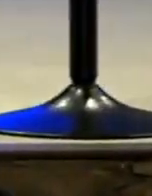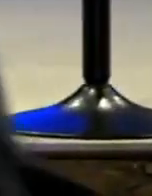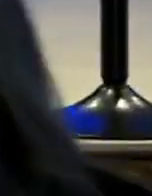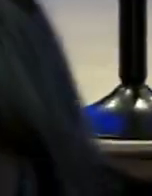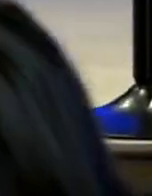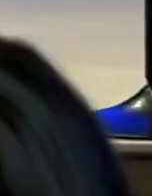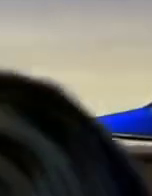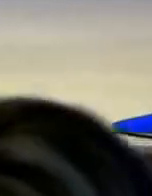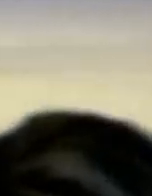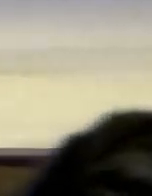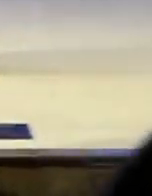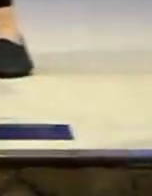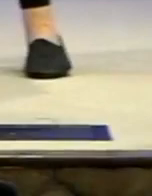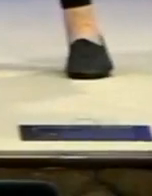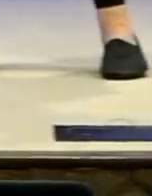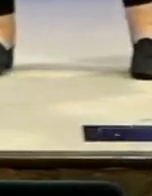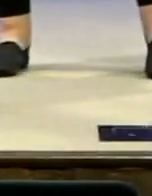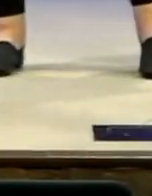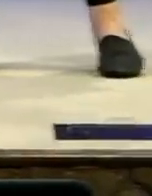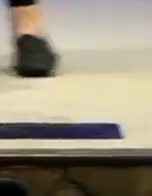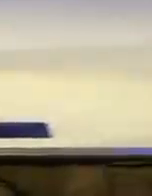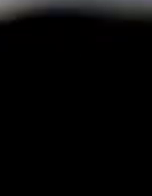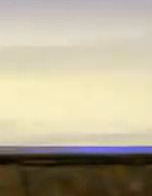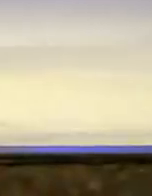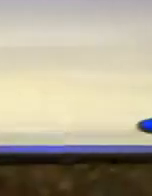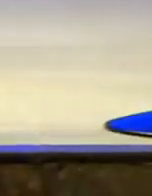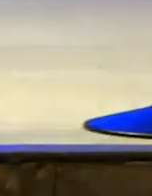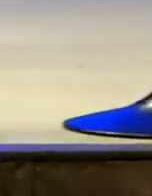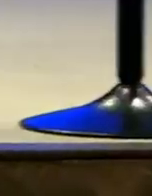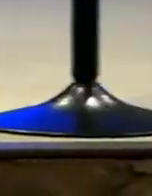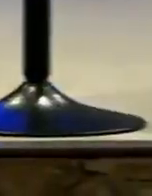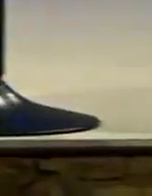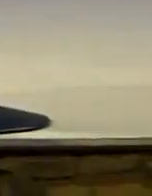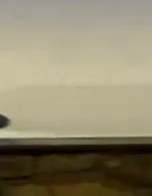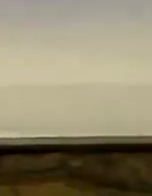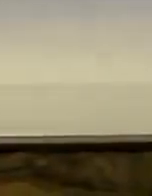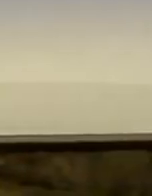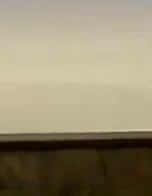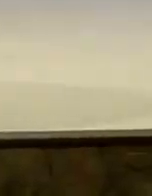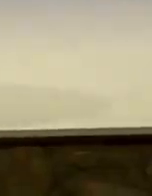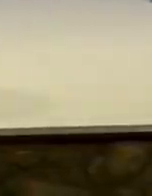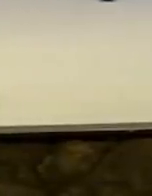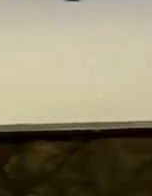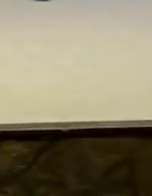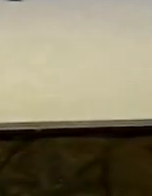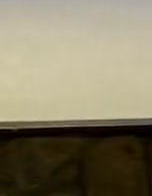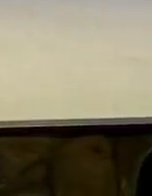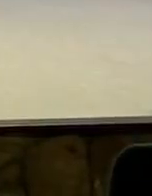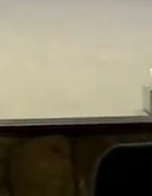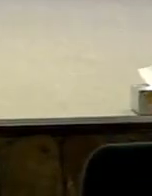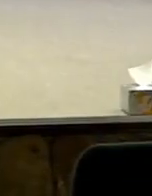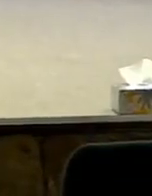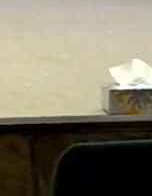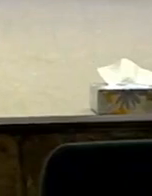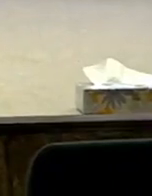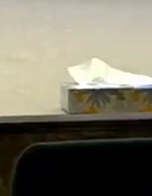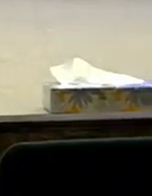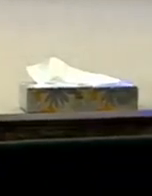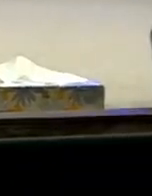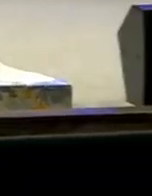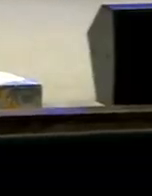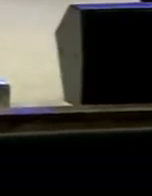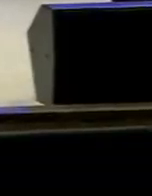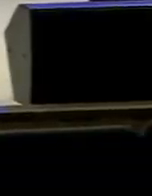the government. It's on God, and he's a good God. So I think one more time we ought to shout praise and give God. He's a